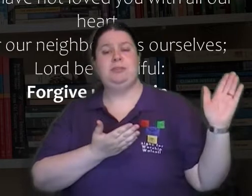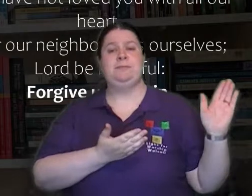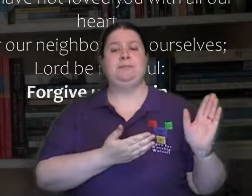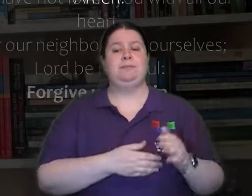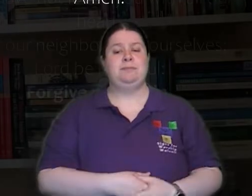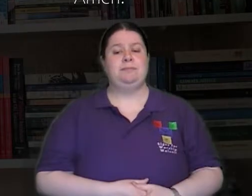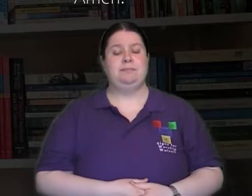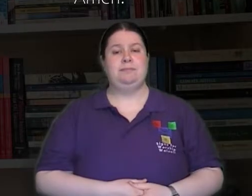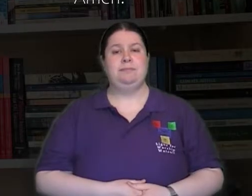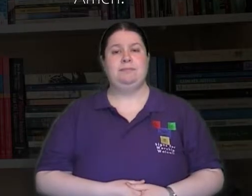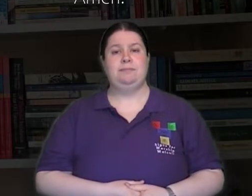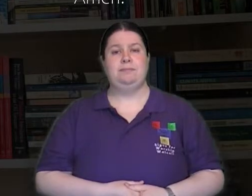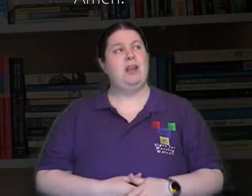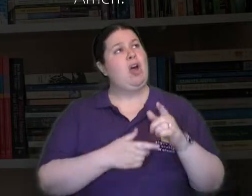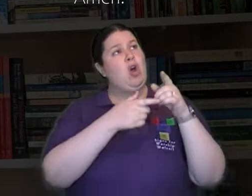our sin.